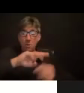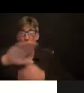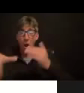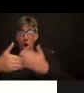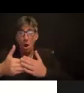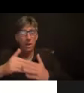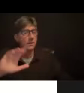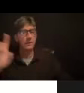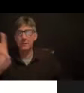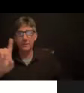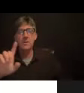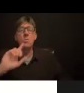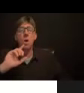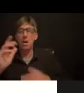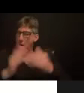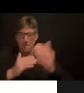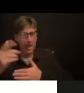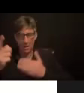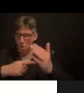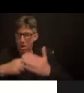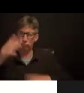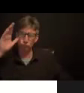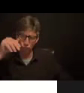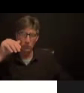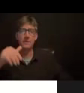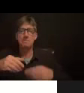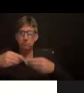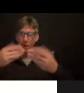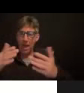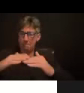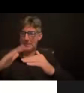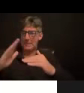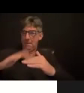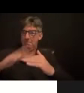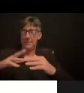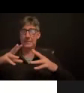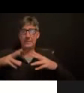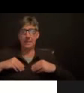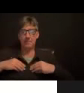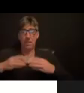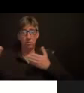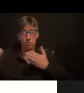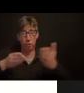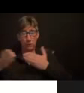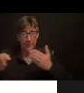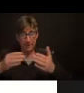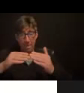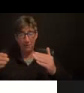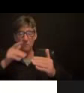what, we want to make sure that we are providing a minimum acceptable service level for what we are calling our essential